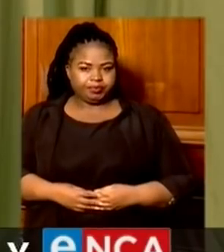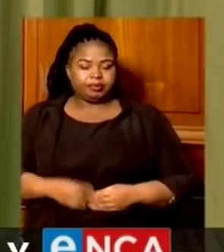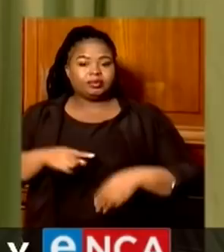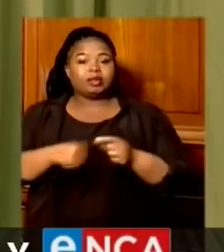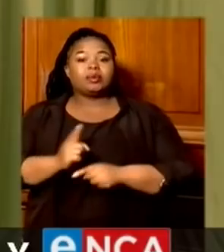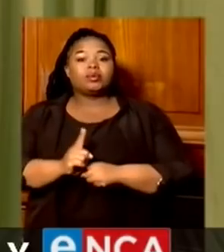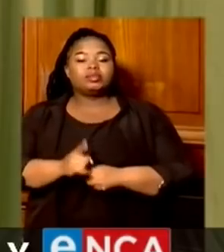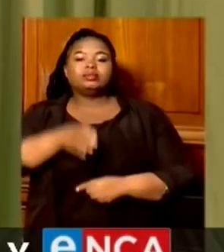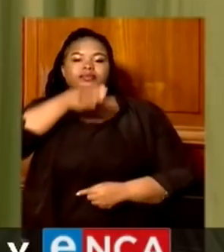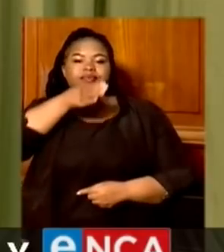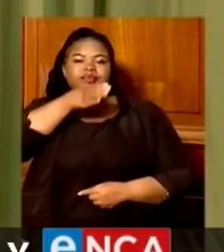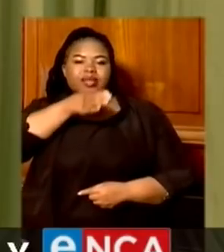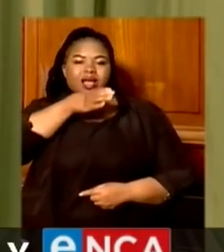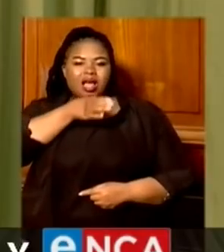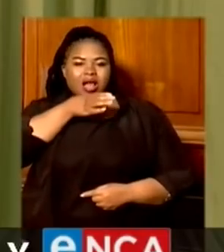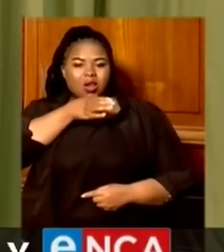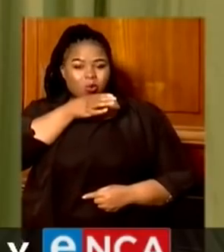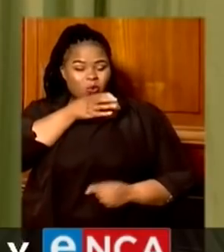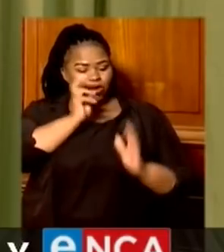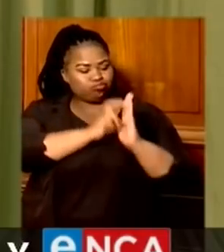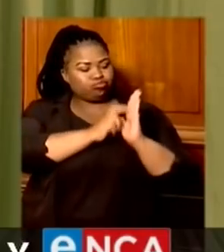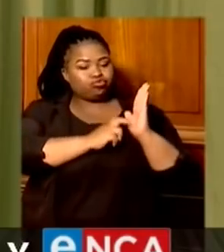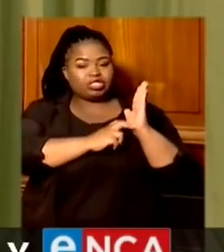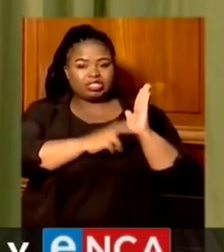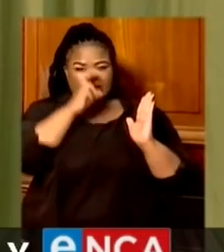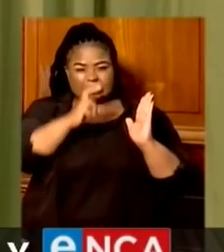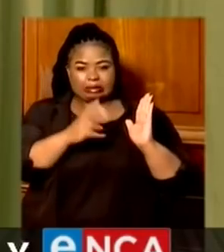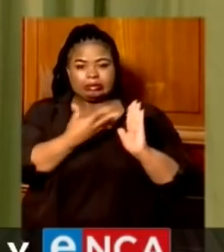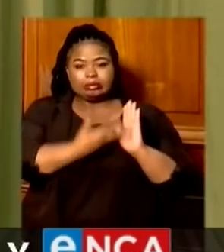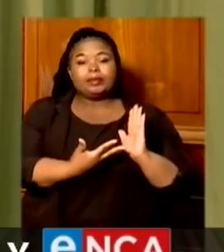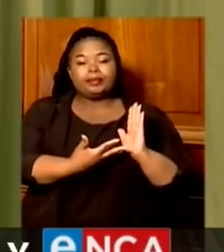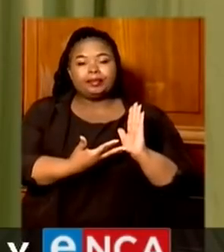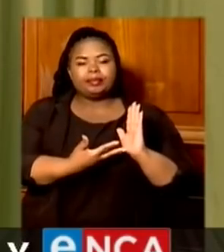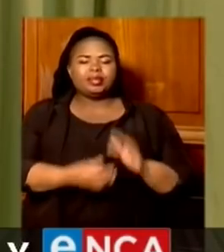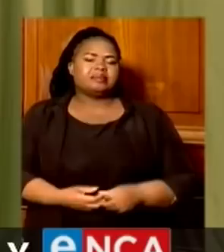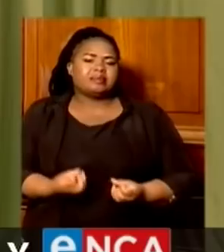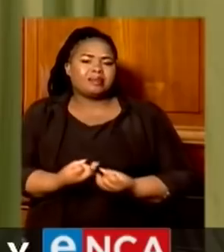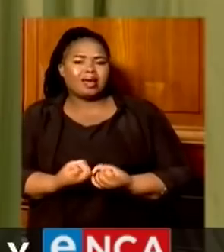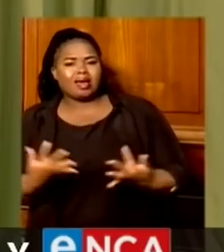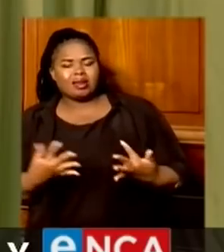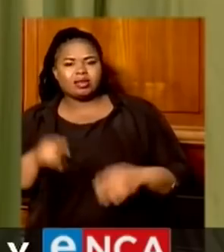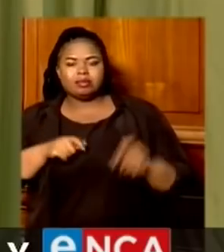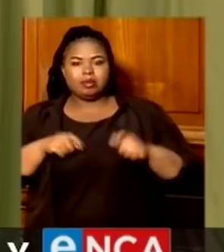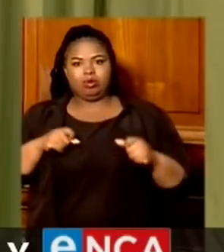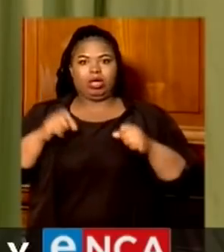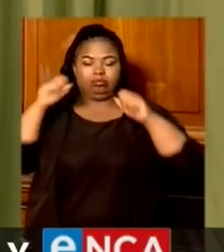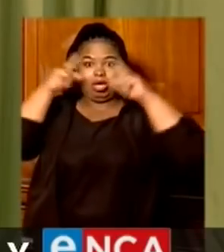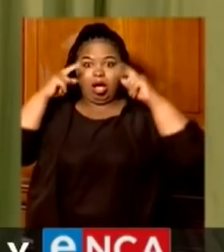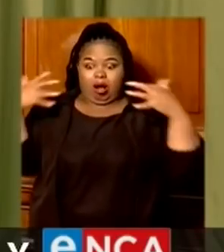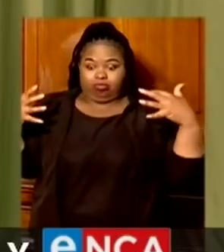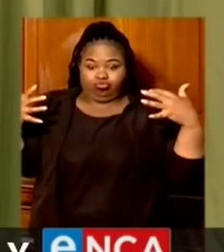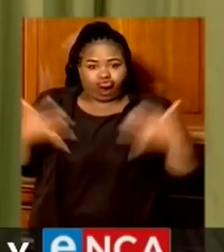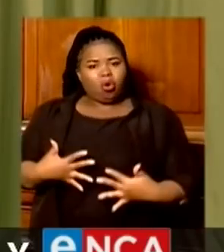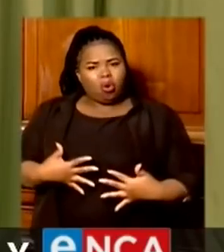alcohol restrictions. I think here many people might have kind of been taken by surprise by this